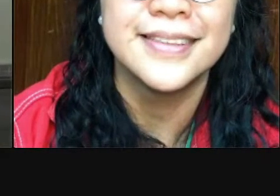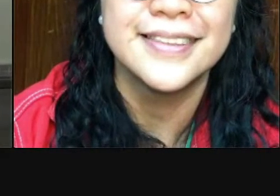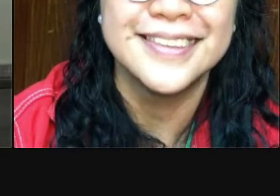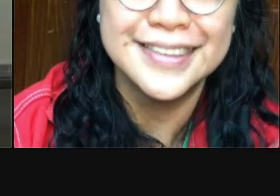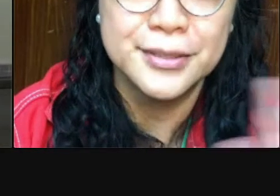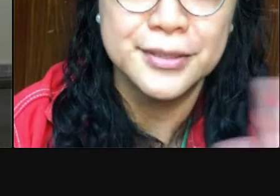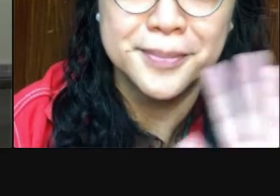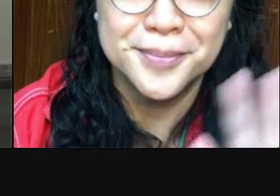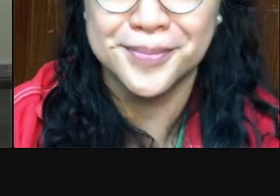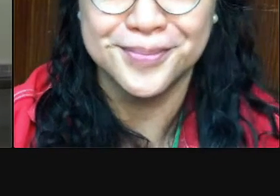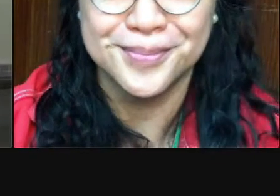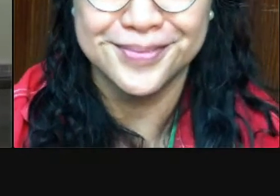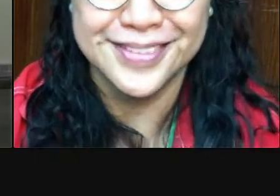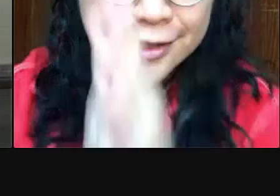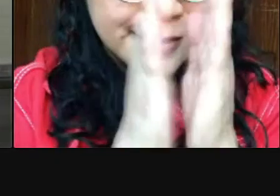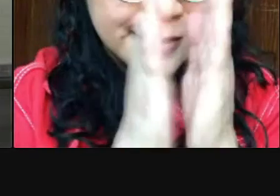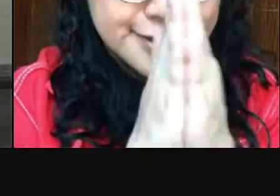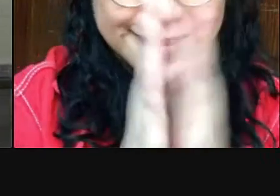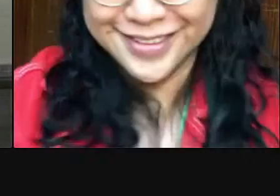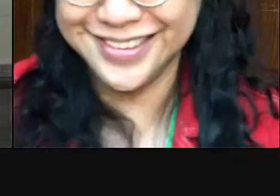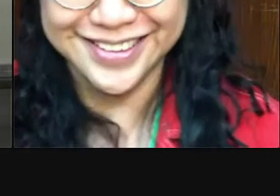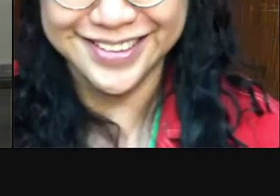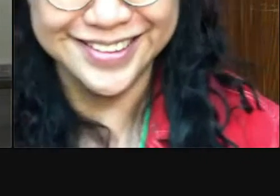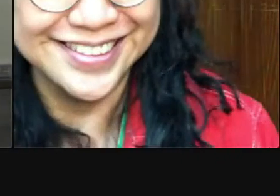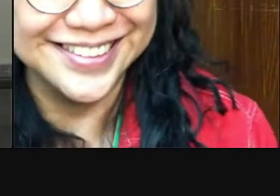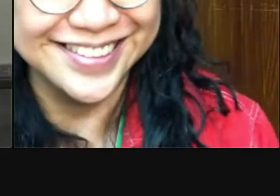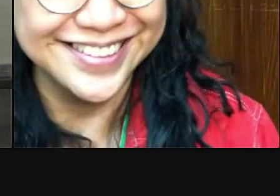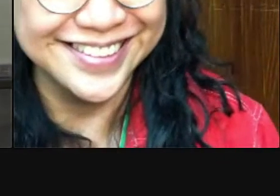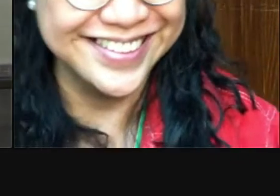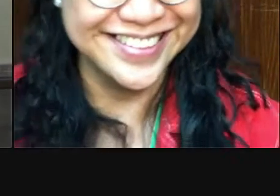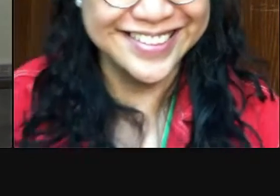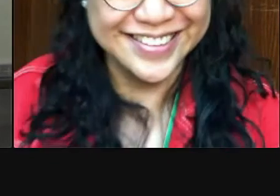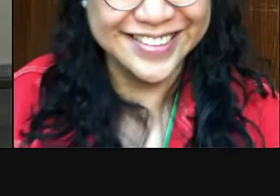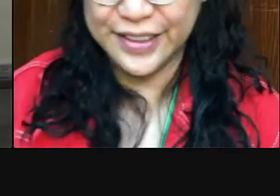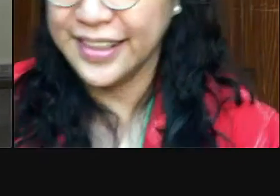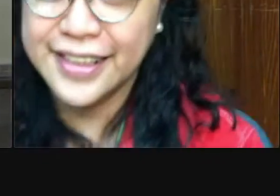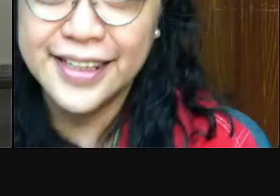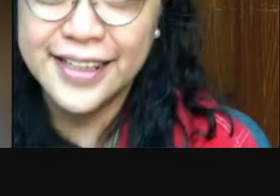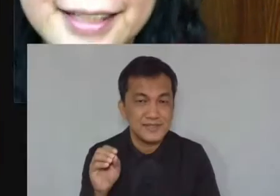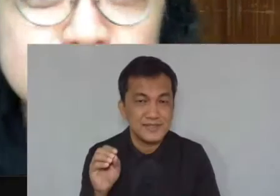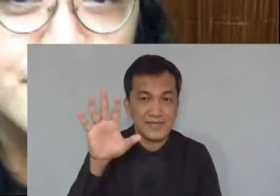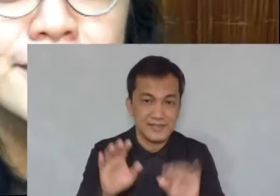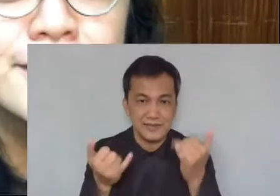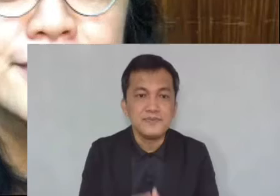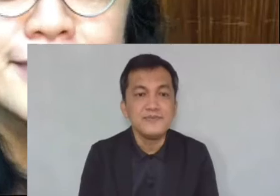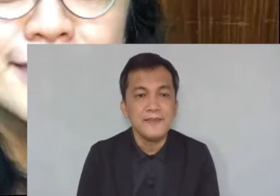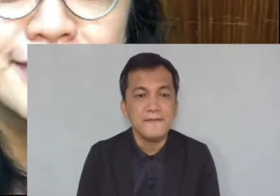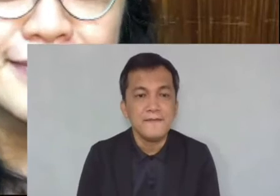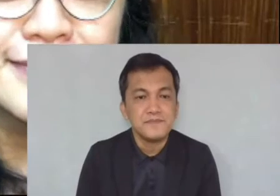Isip-Tan. Good afternoon. Thank you very much po. I'm going to share my slide now.